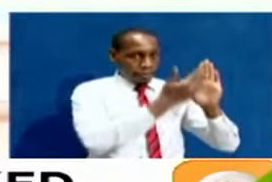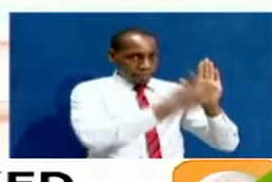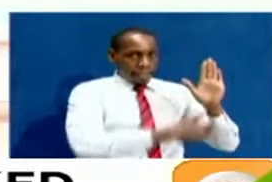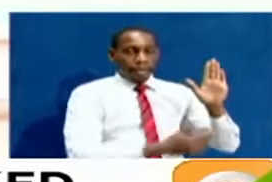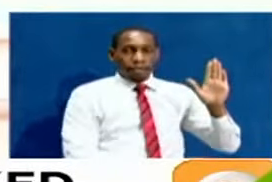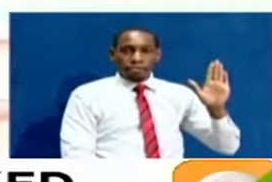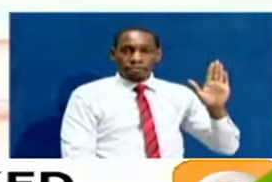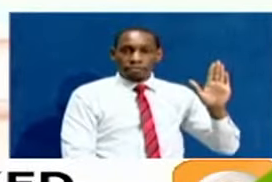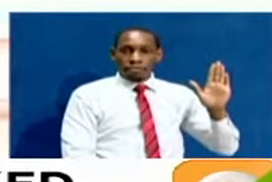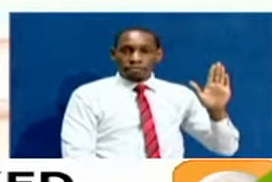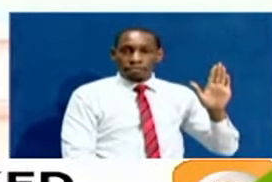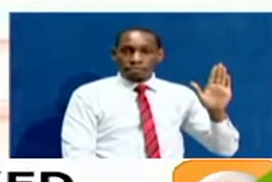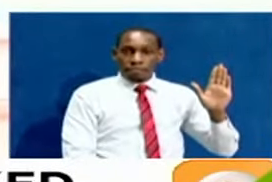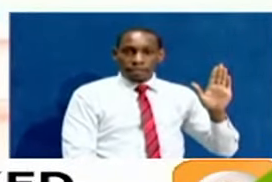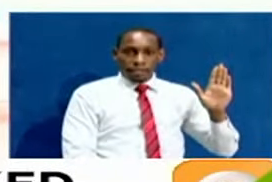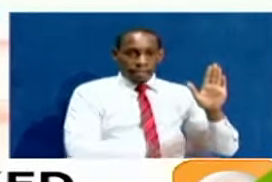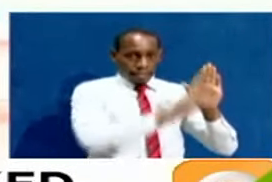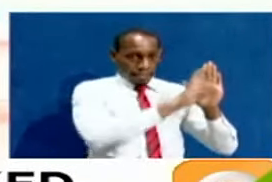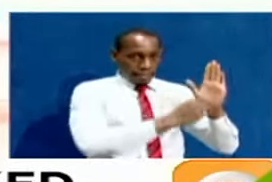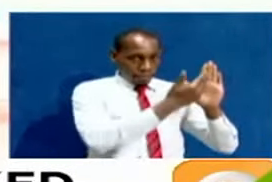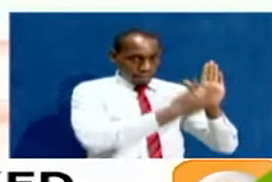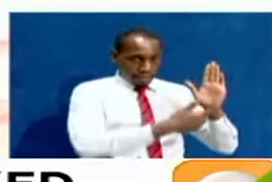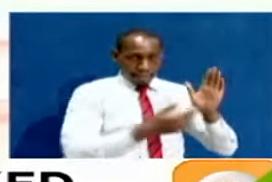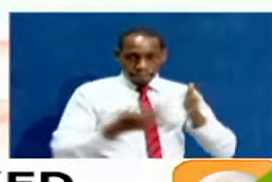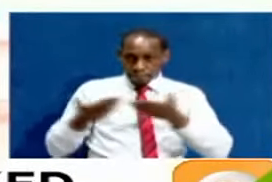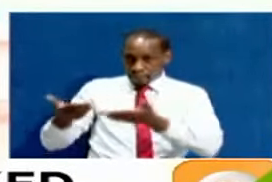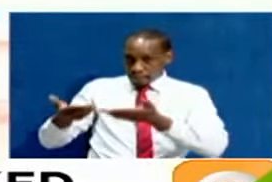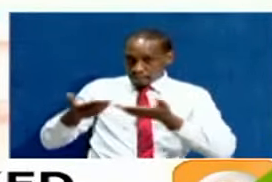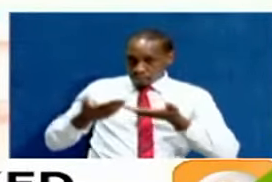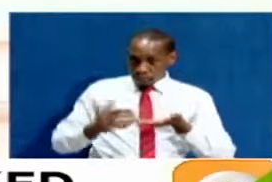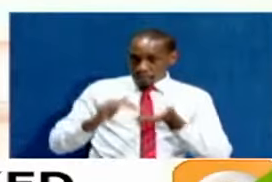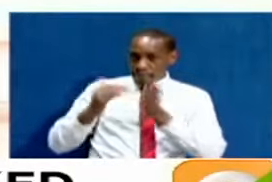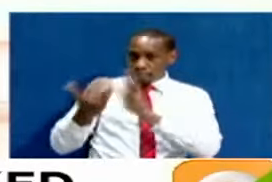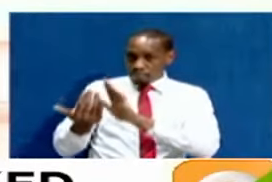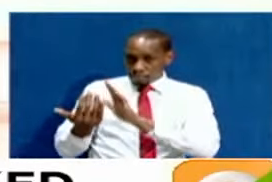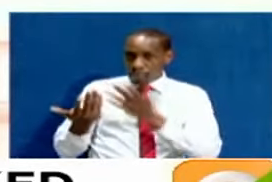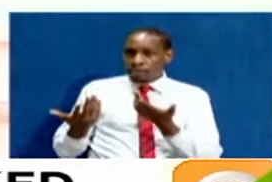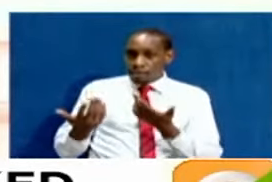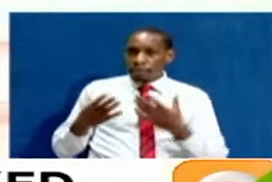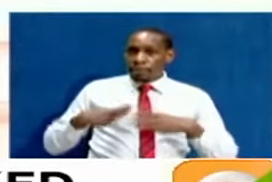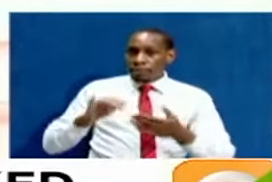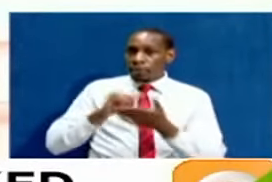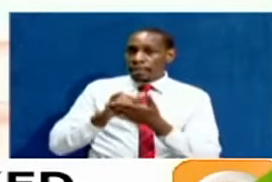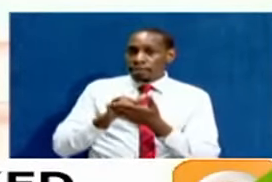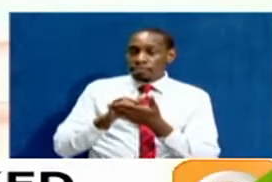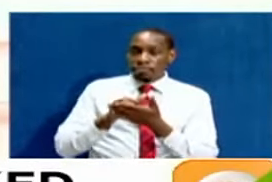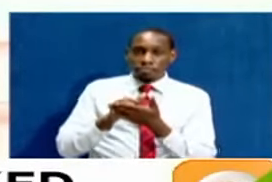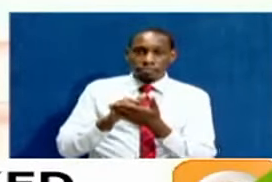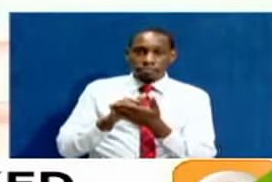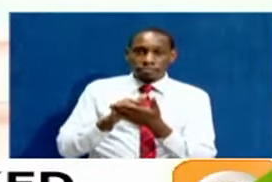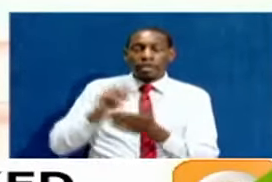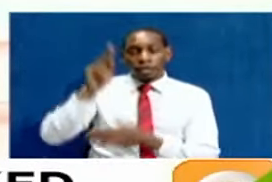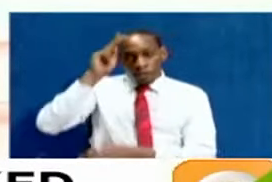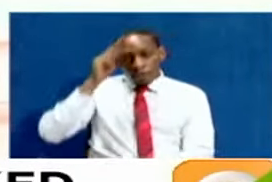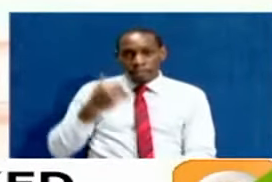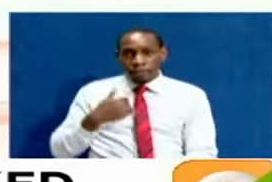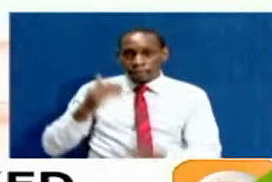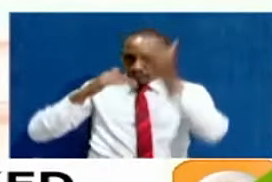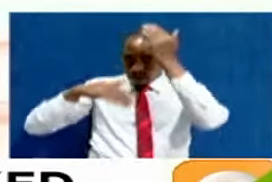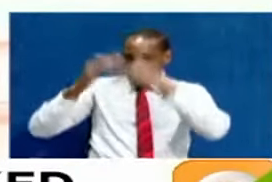measures that have been brought to us by those who have the knowledge,